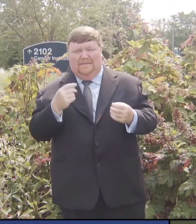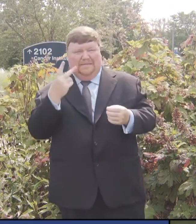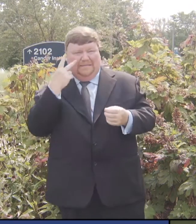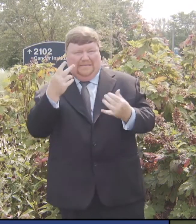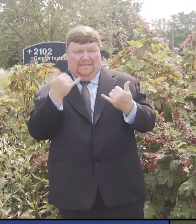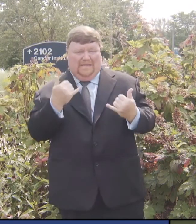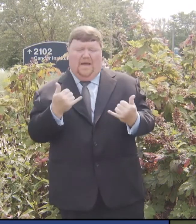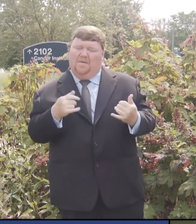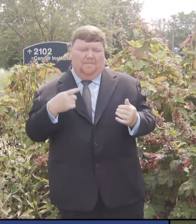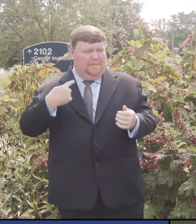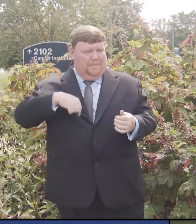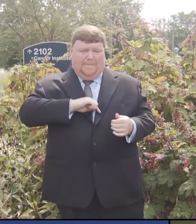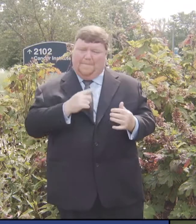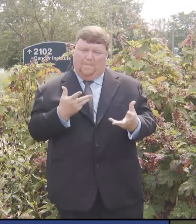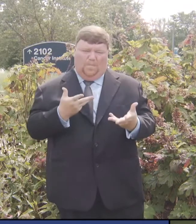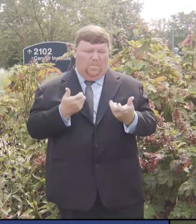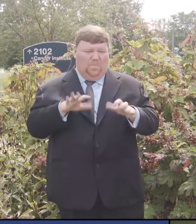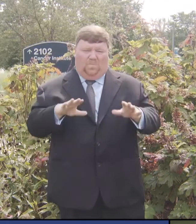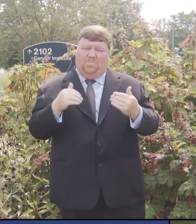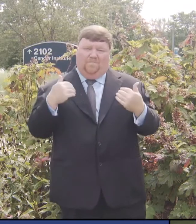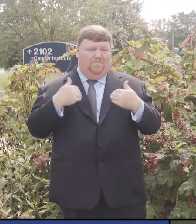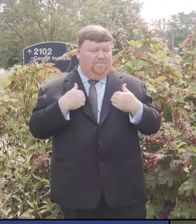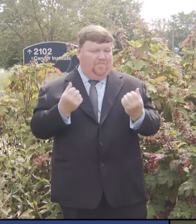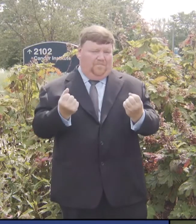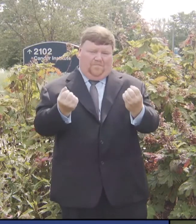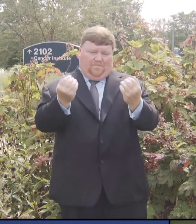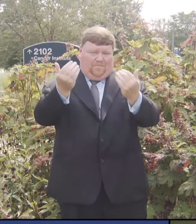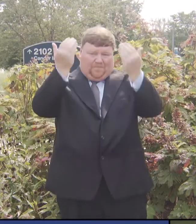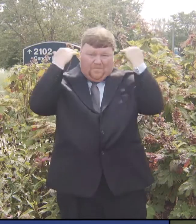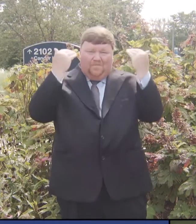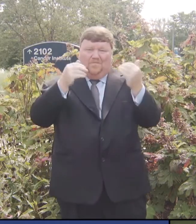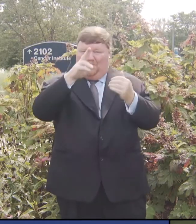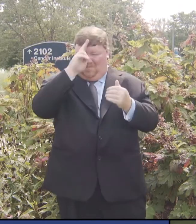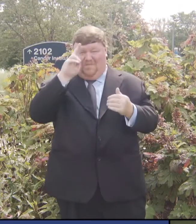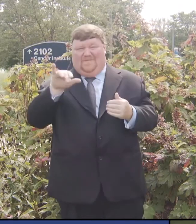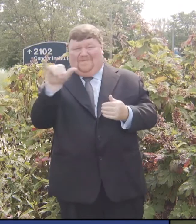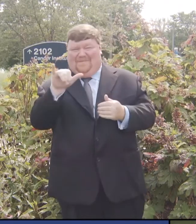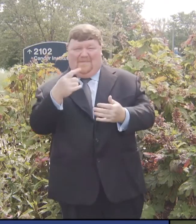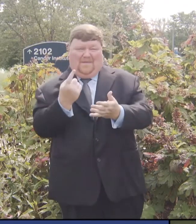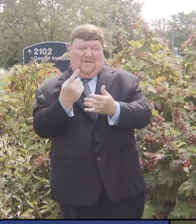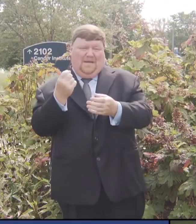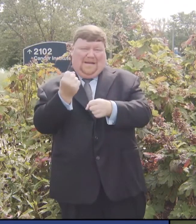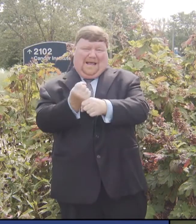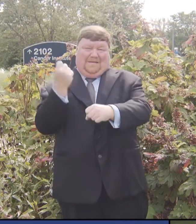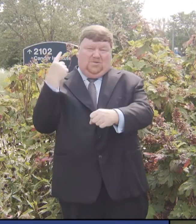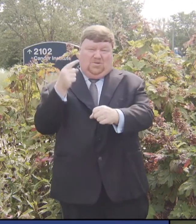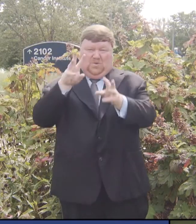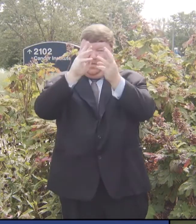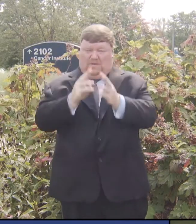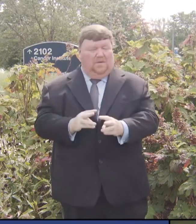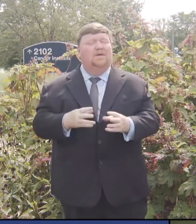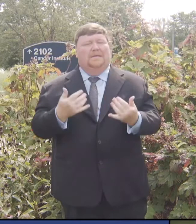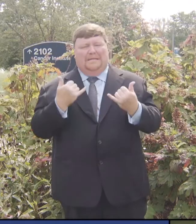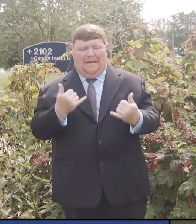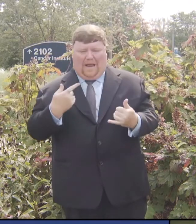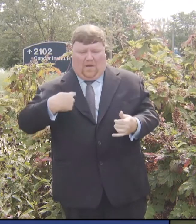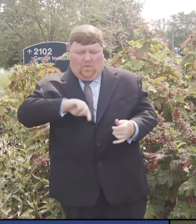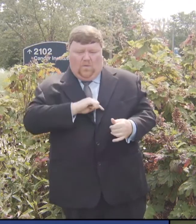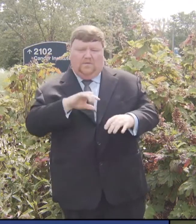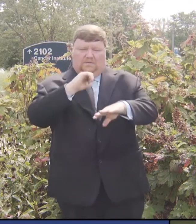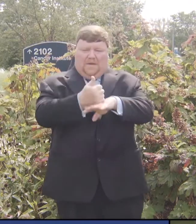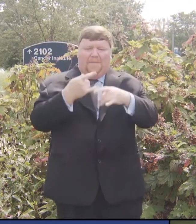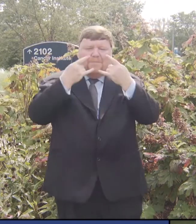again, don't want to face the triage protocols that we've talked about last winter. So I think it's an advantage to us to try to work together to put those social